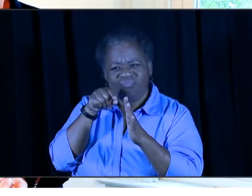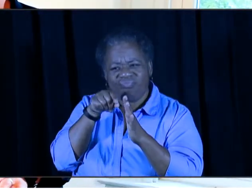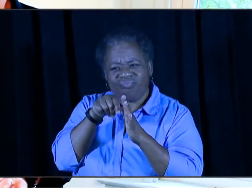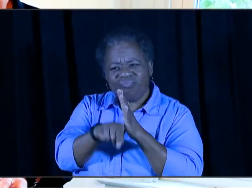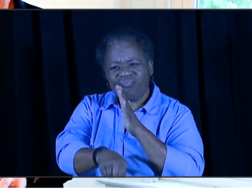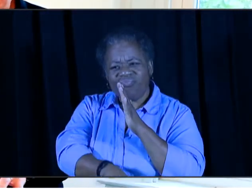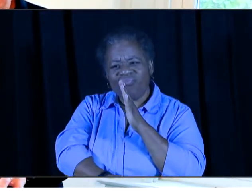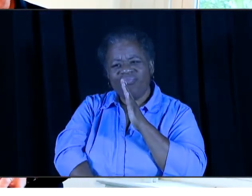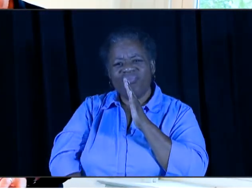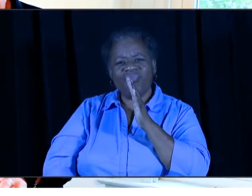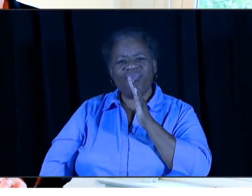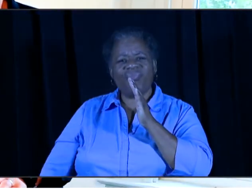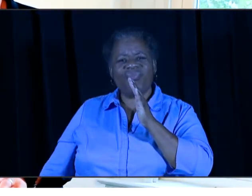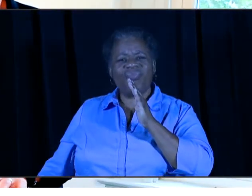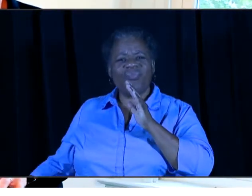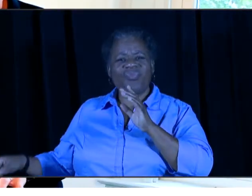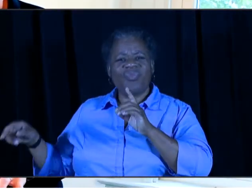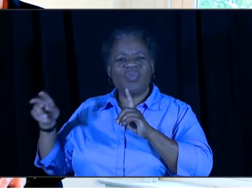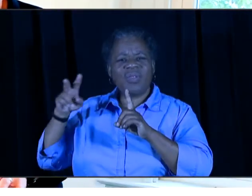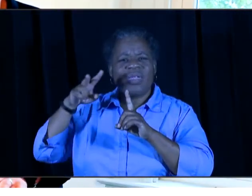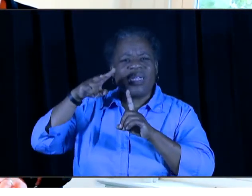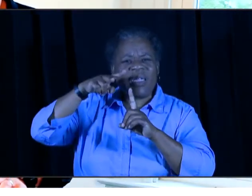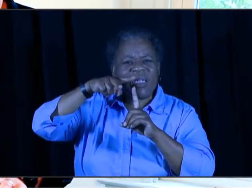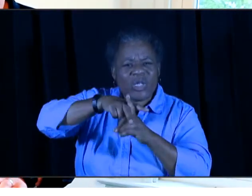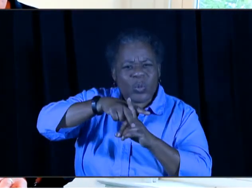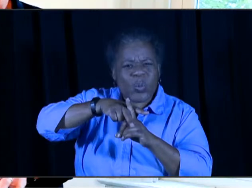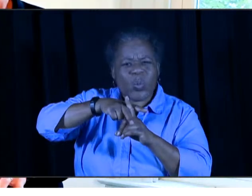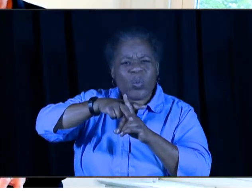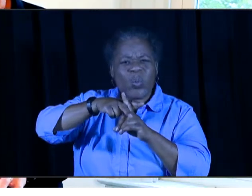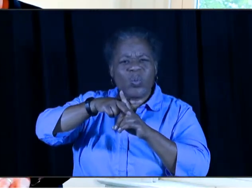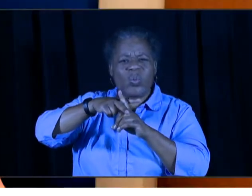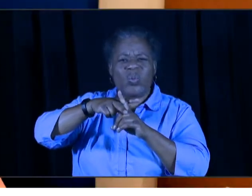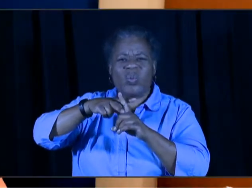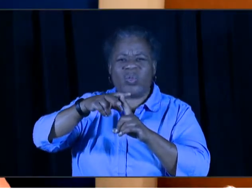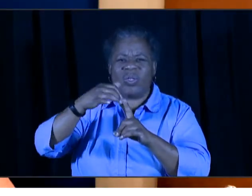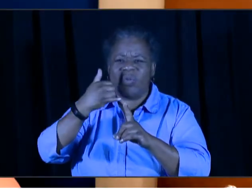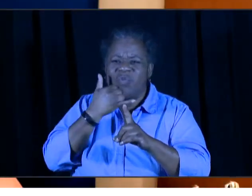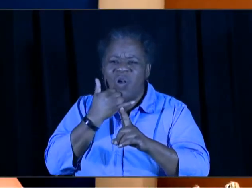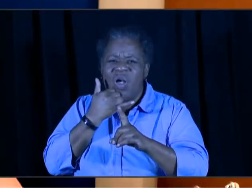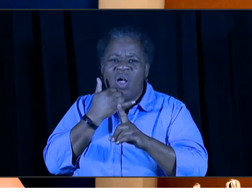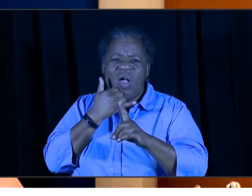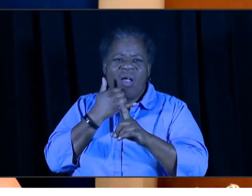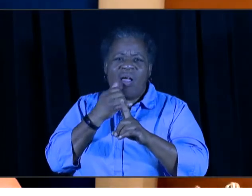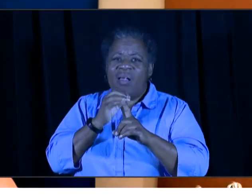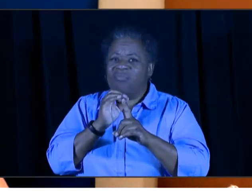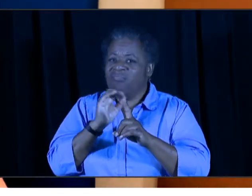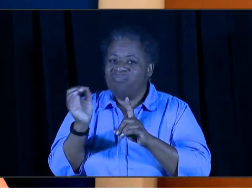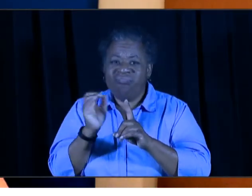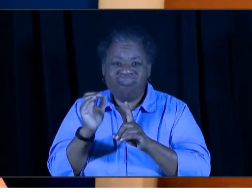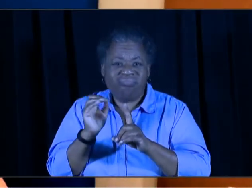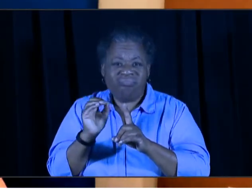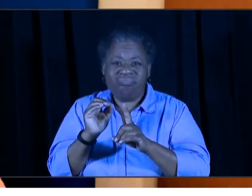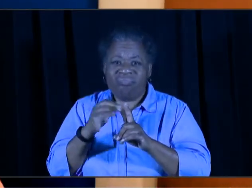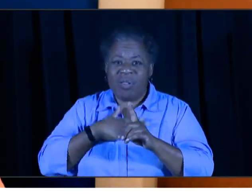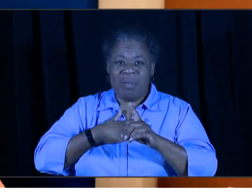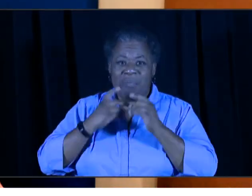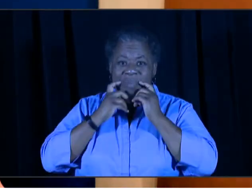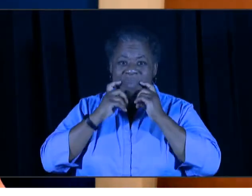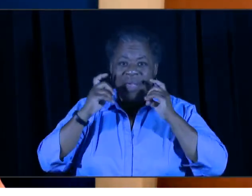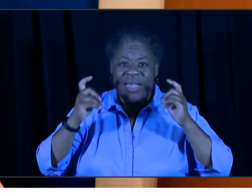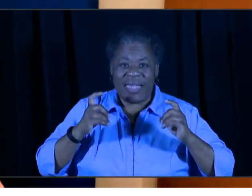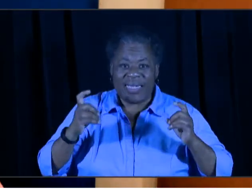accused in absence of wrong, my sin washed away in